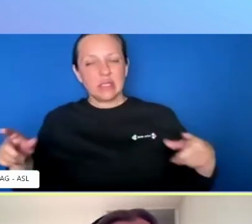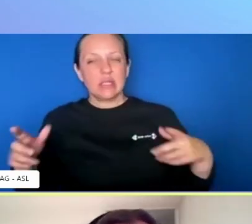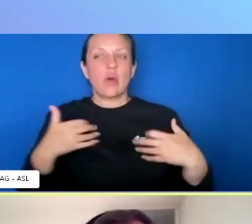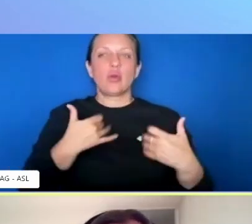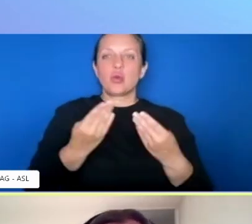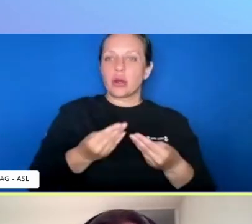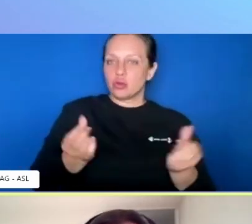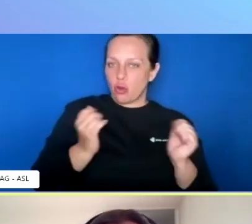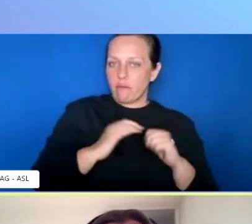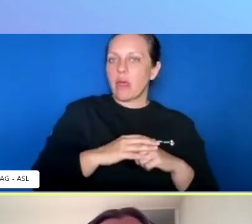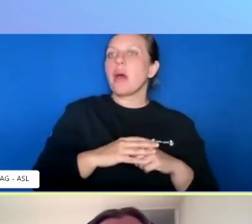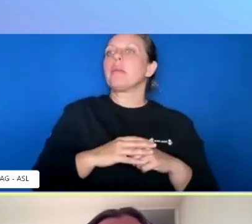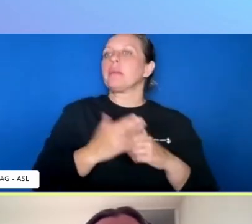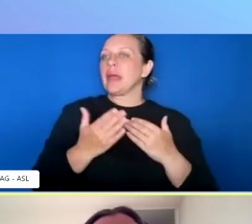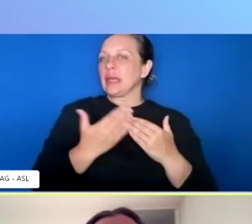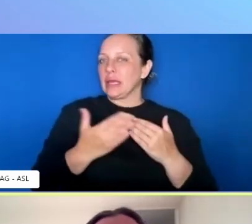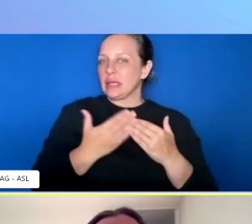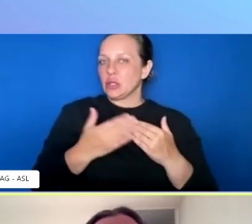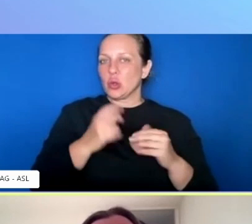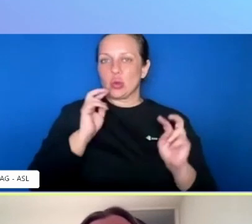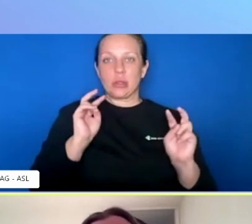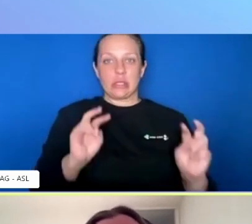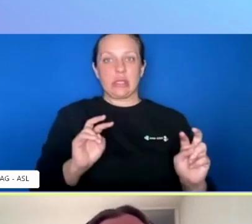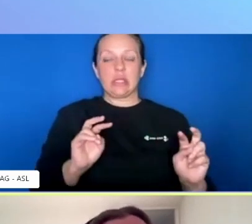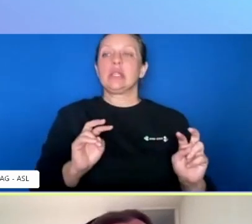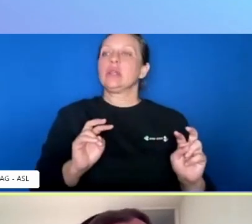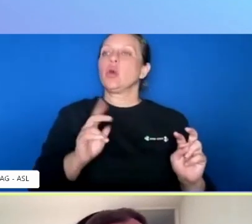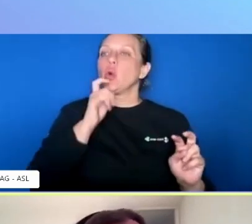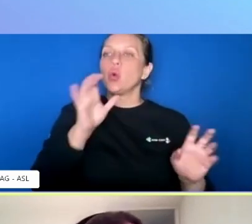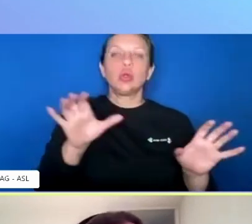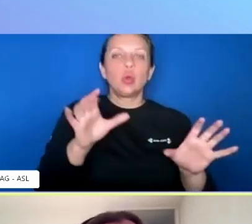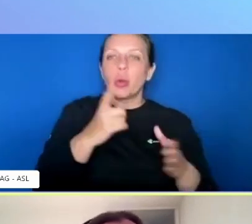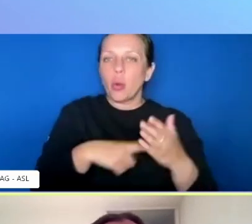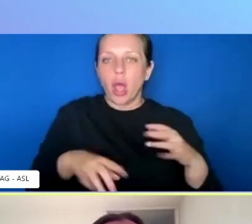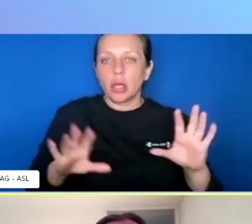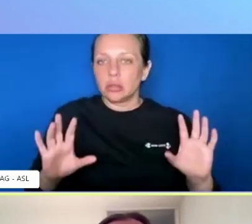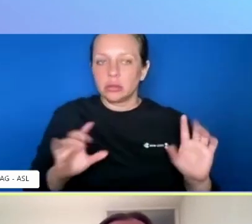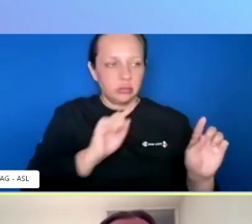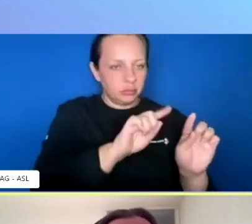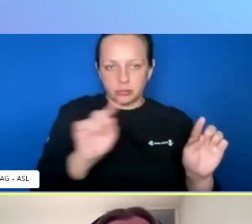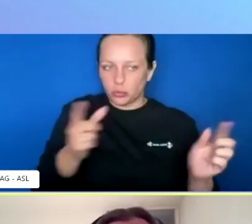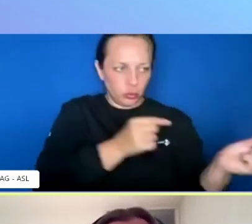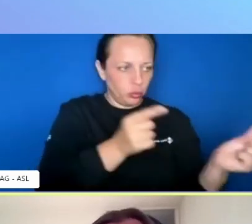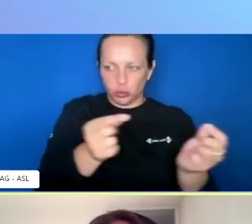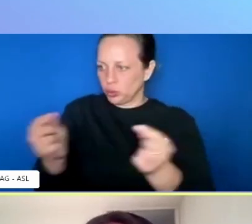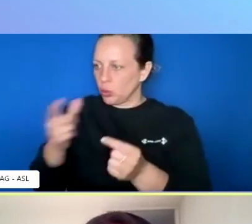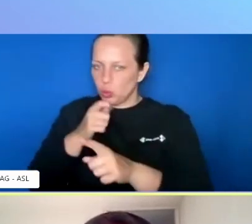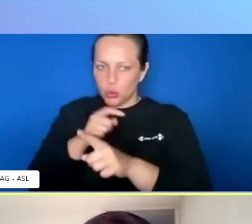them and make it a little bit easier to see who is doing what. And the way we're doing that is